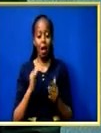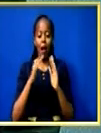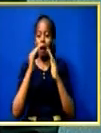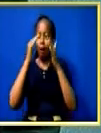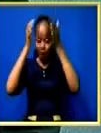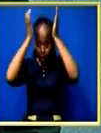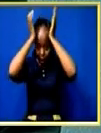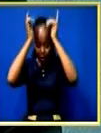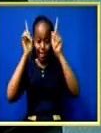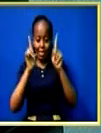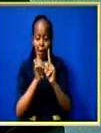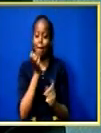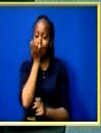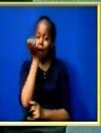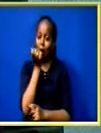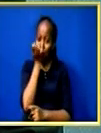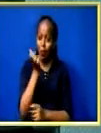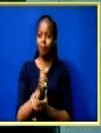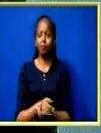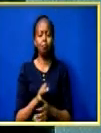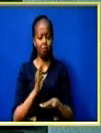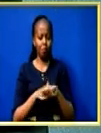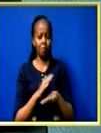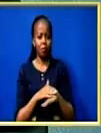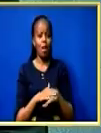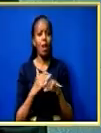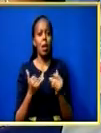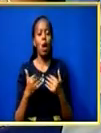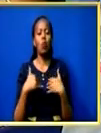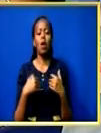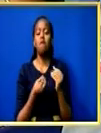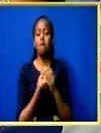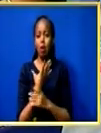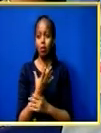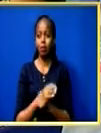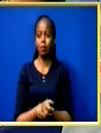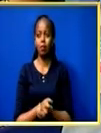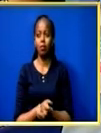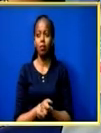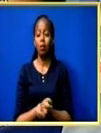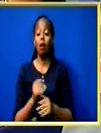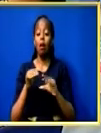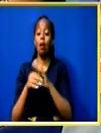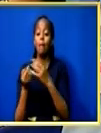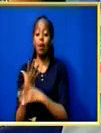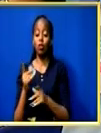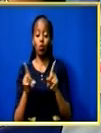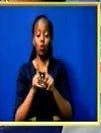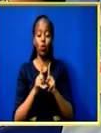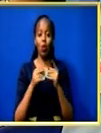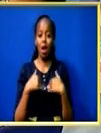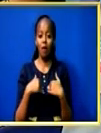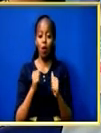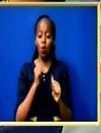cabbage, mangoes. Oh, beautiful. So we have plants. Yes. And in the plants, we have also those that